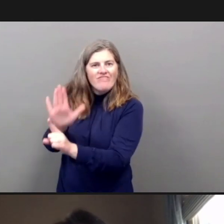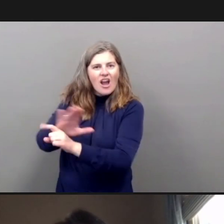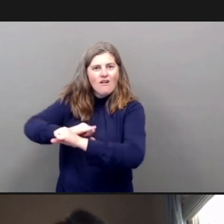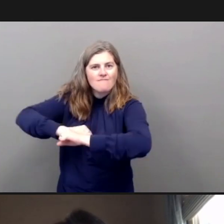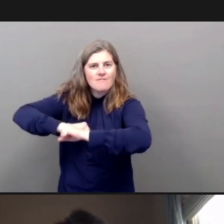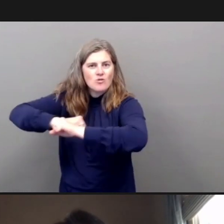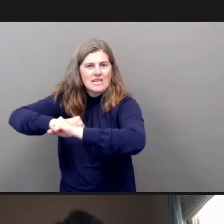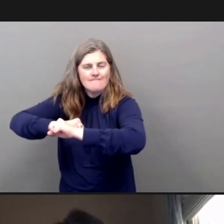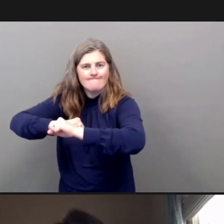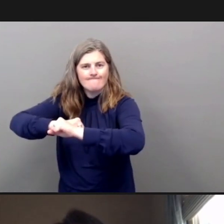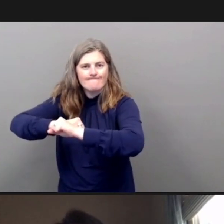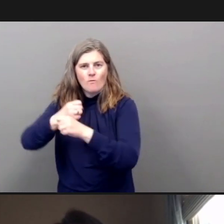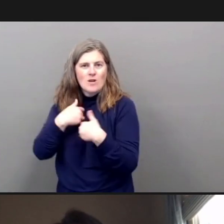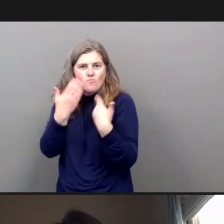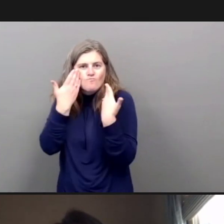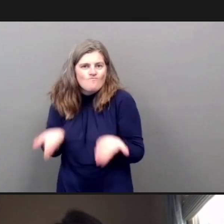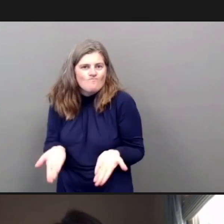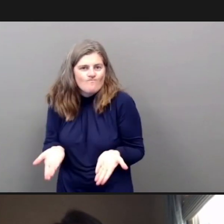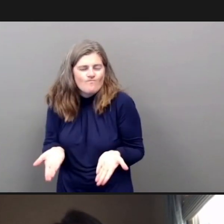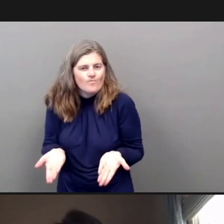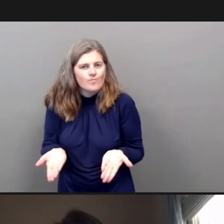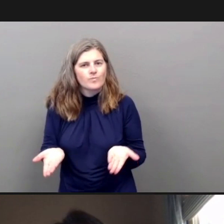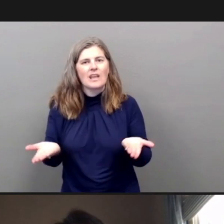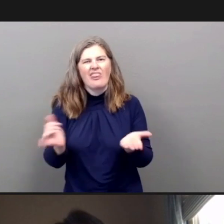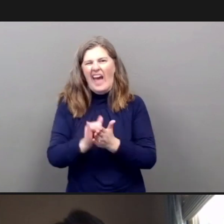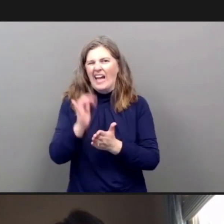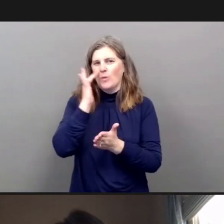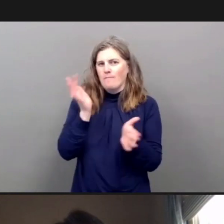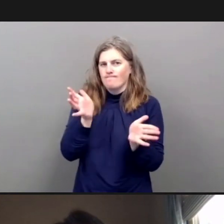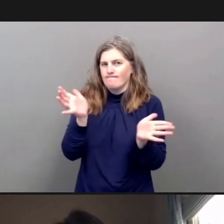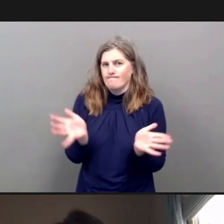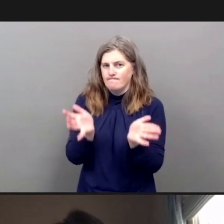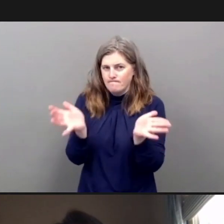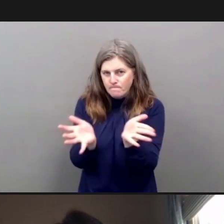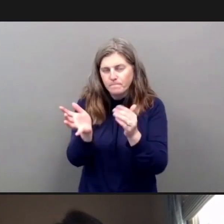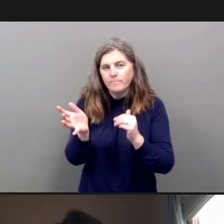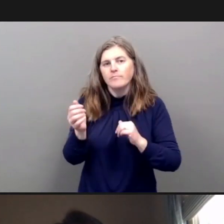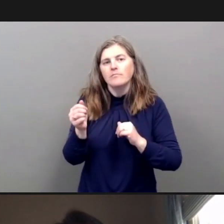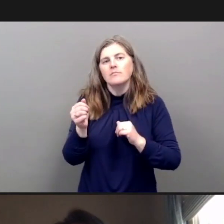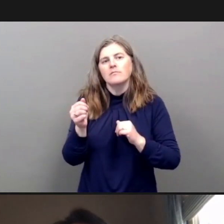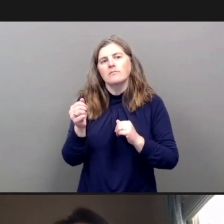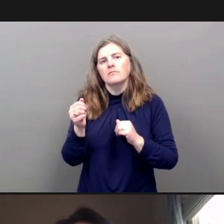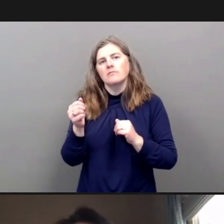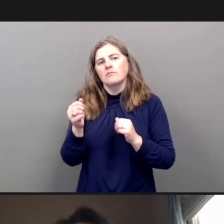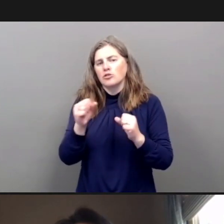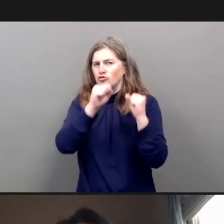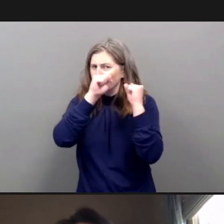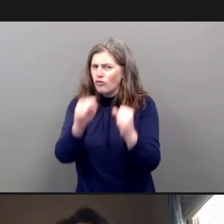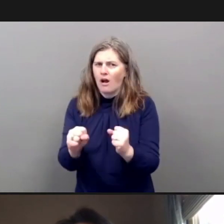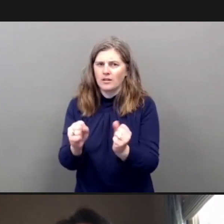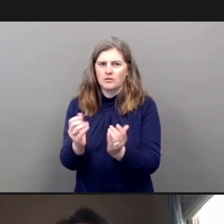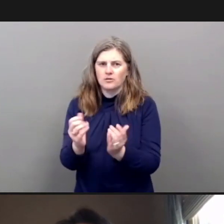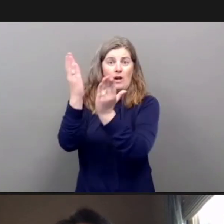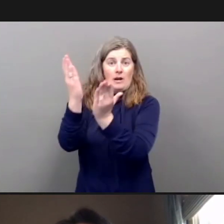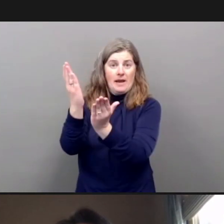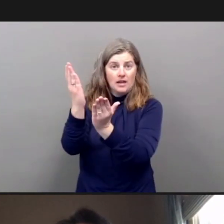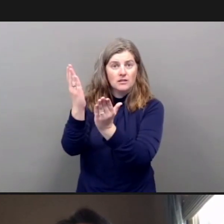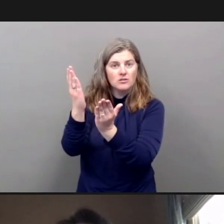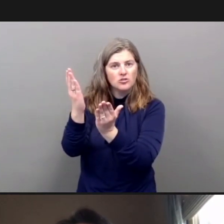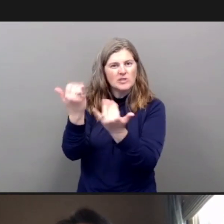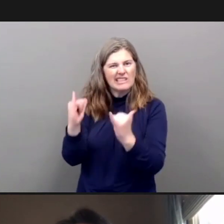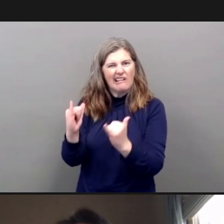infection with SARS-CoV-2. So that's why we strongly recommend that you